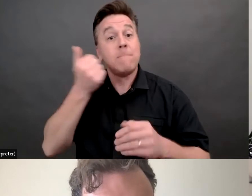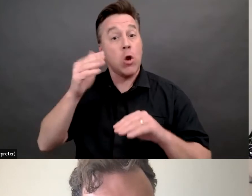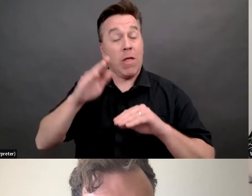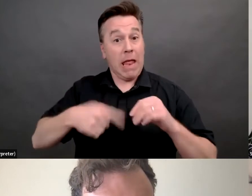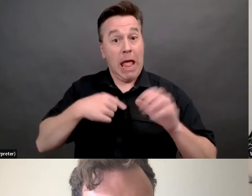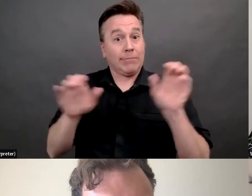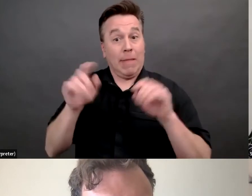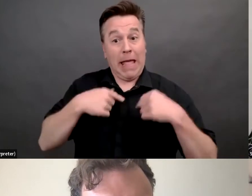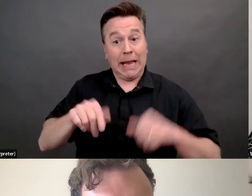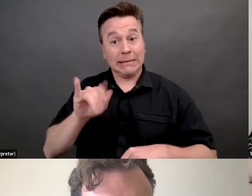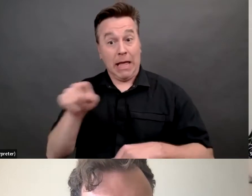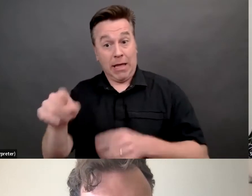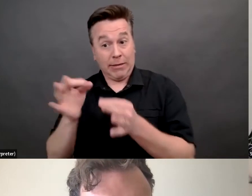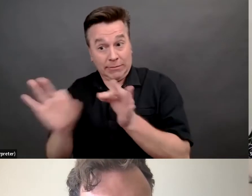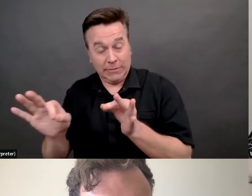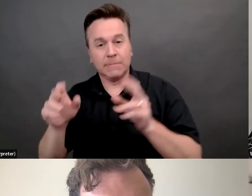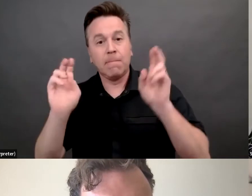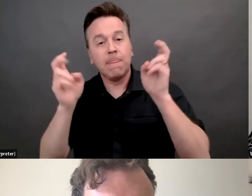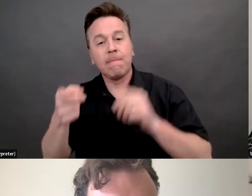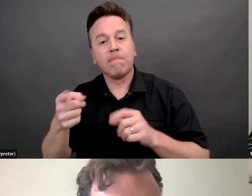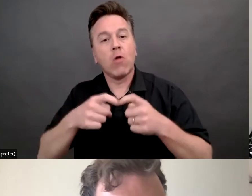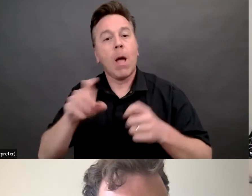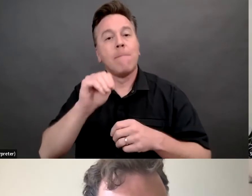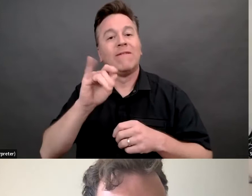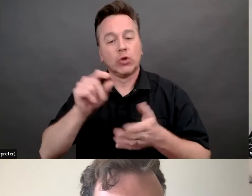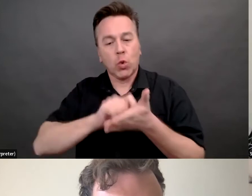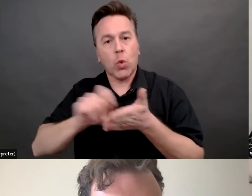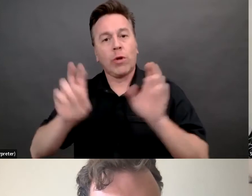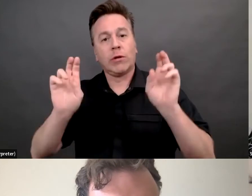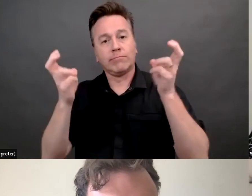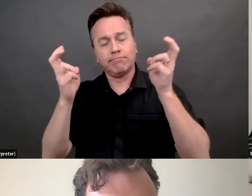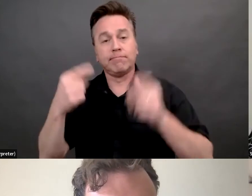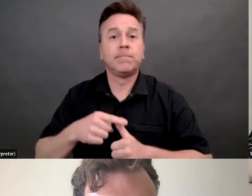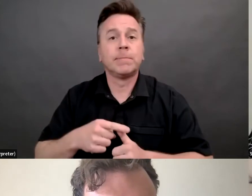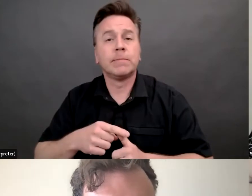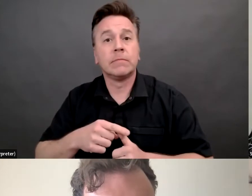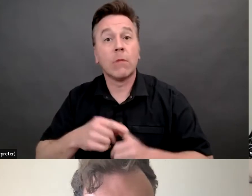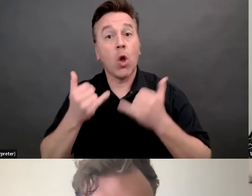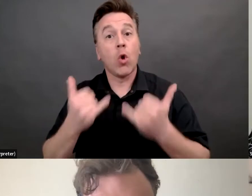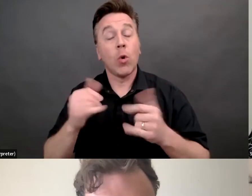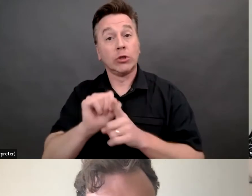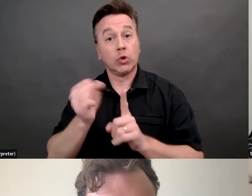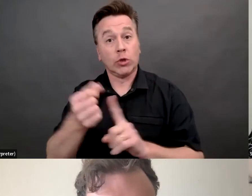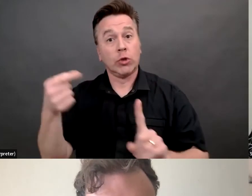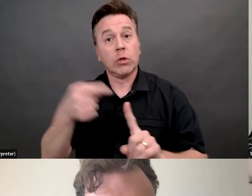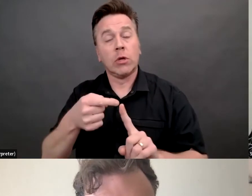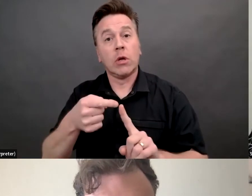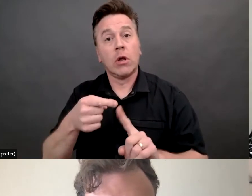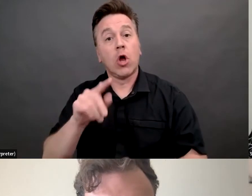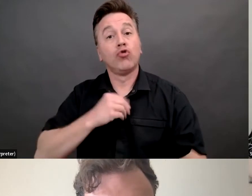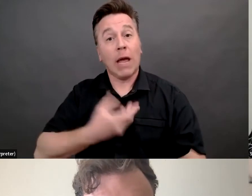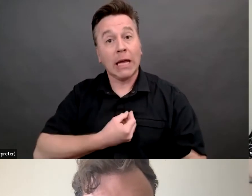than I just did, Sky, from the manifesto, quote, "The current situation for